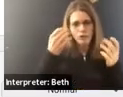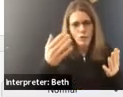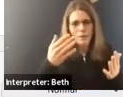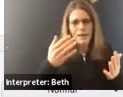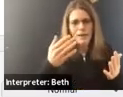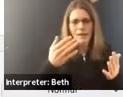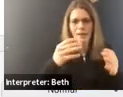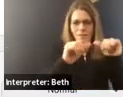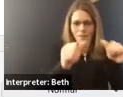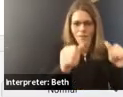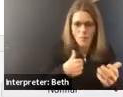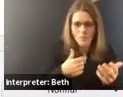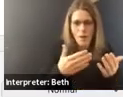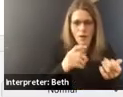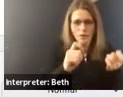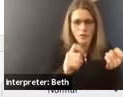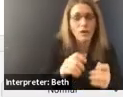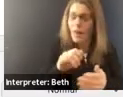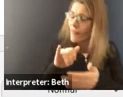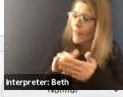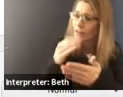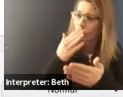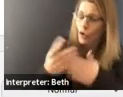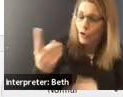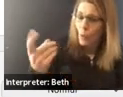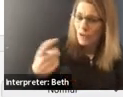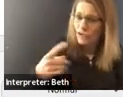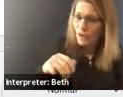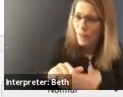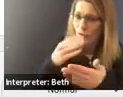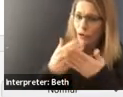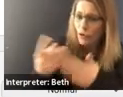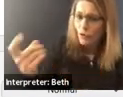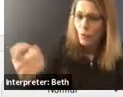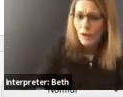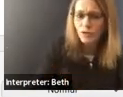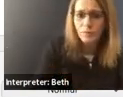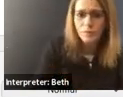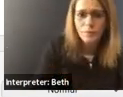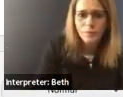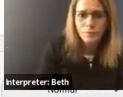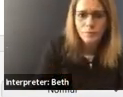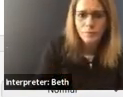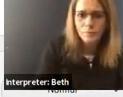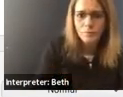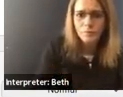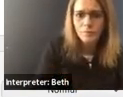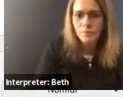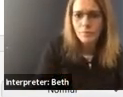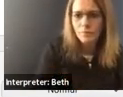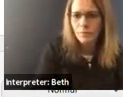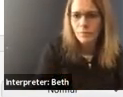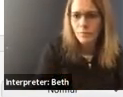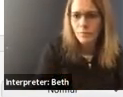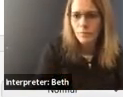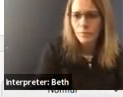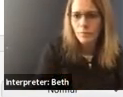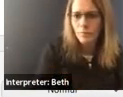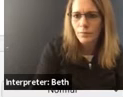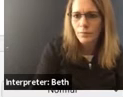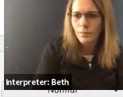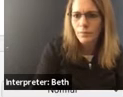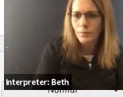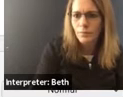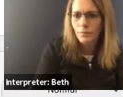That's a good question, right? That's a good question. But is it actually